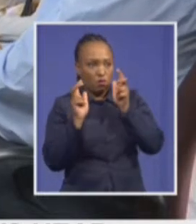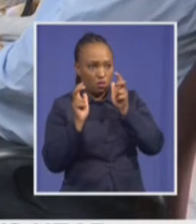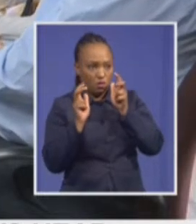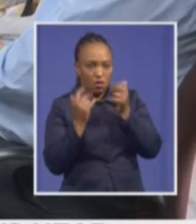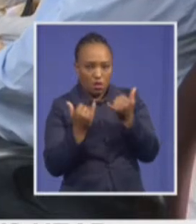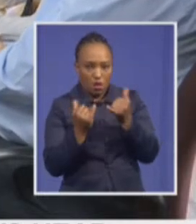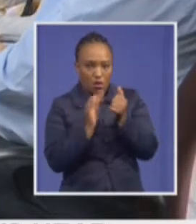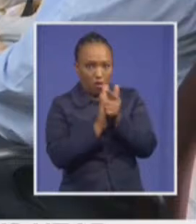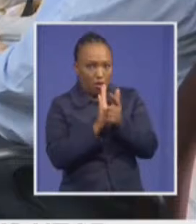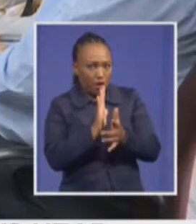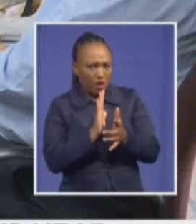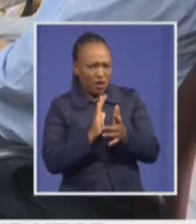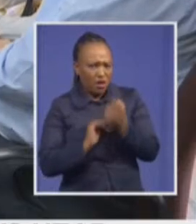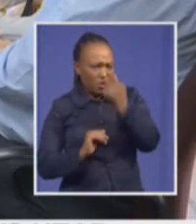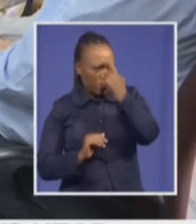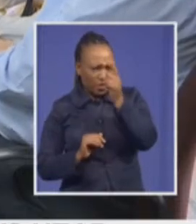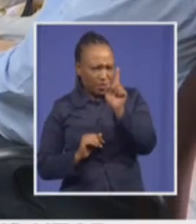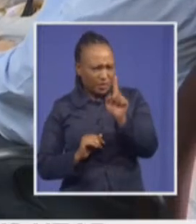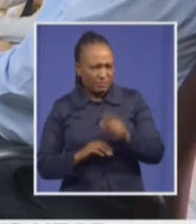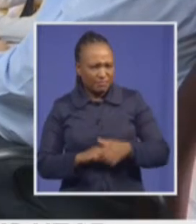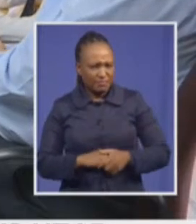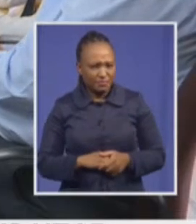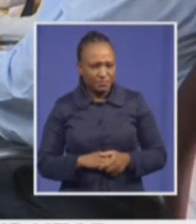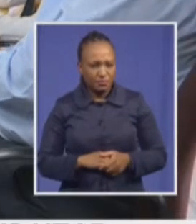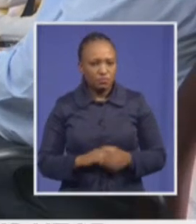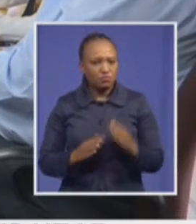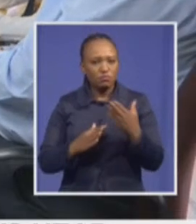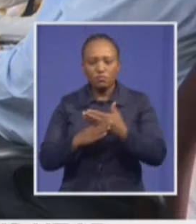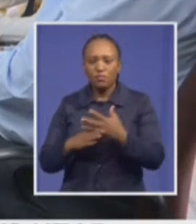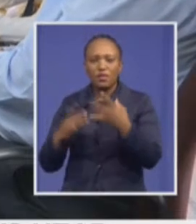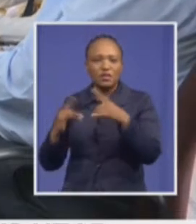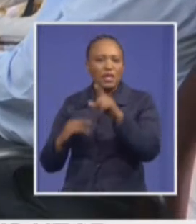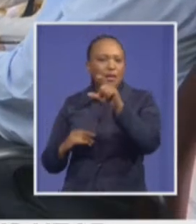Chairperson, I'm sorry to interject again.